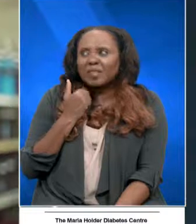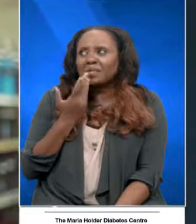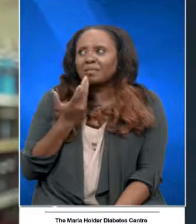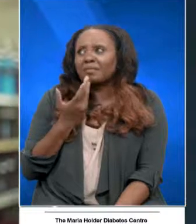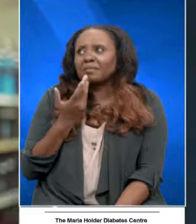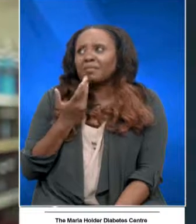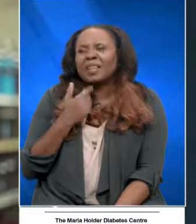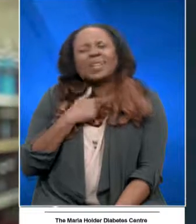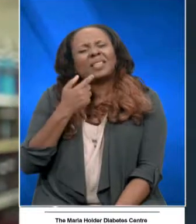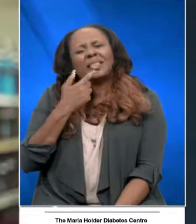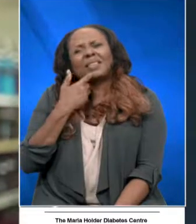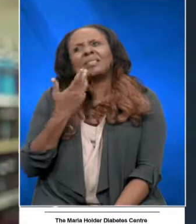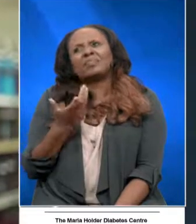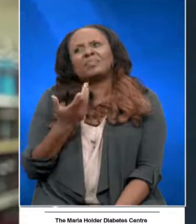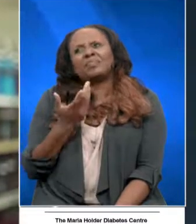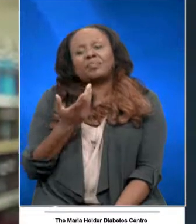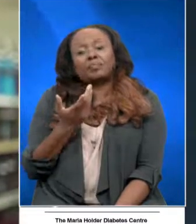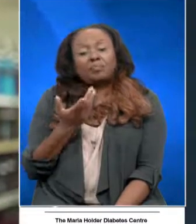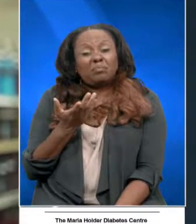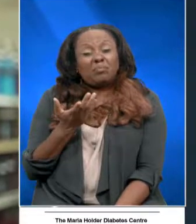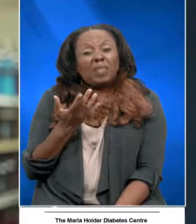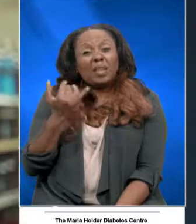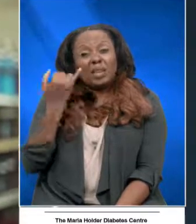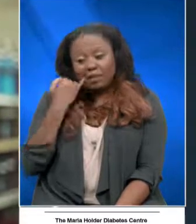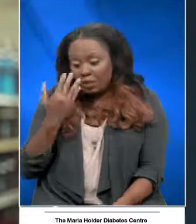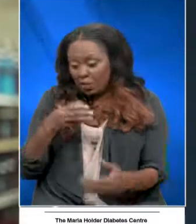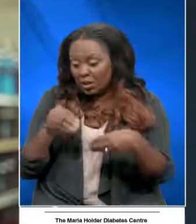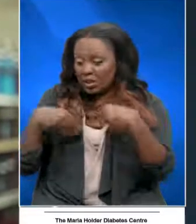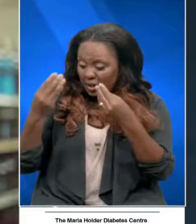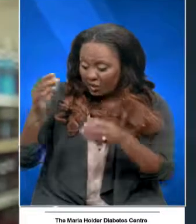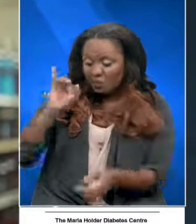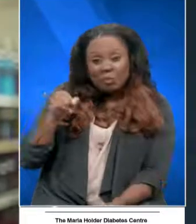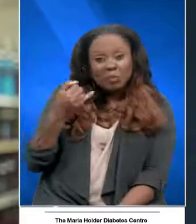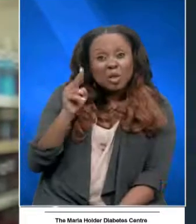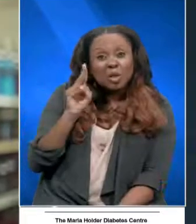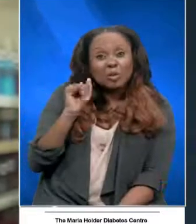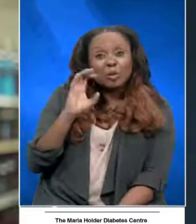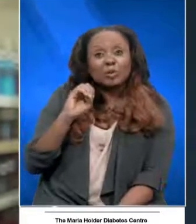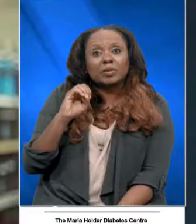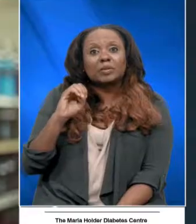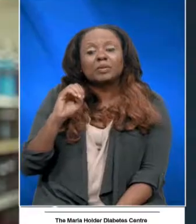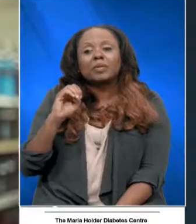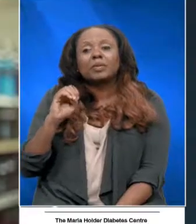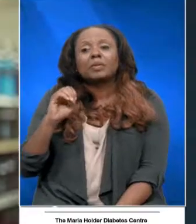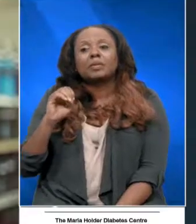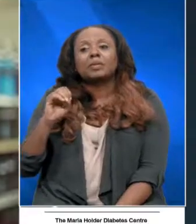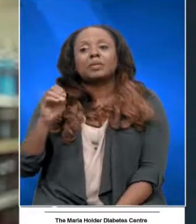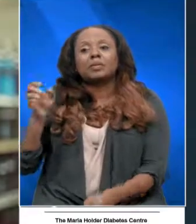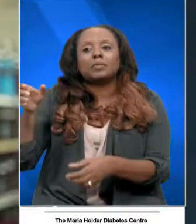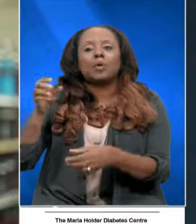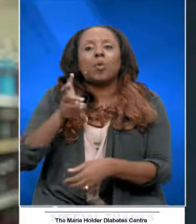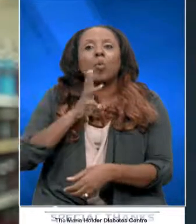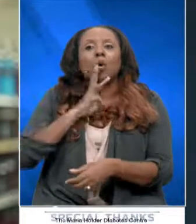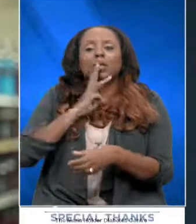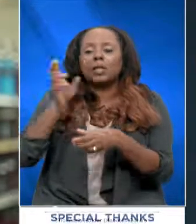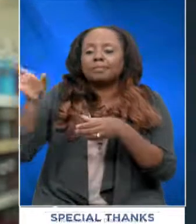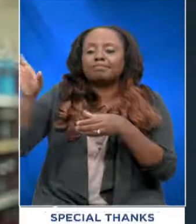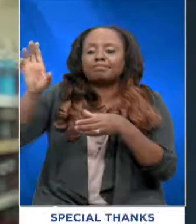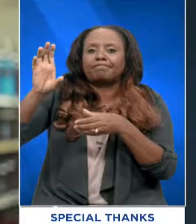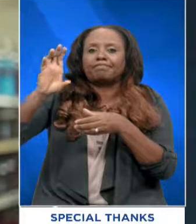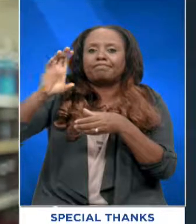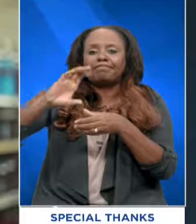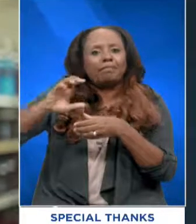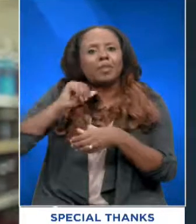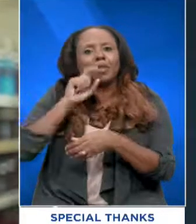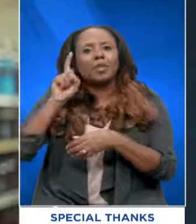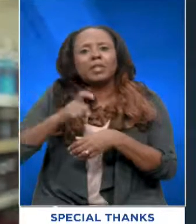dilute. Do half juice, half water, and let that be the serving until the next day. We don't need to drink a full cup of sweetened juice. We have to